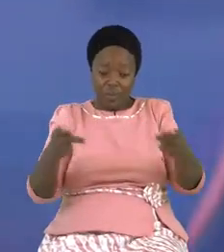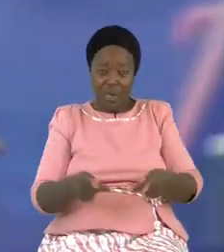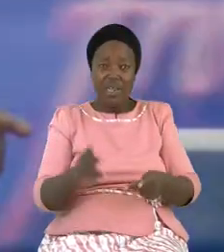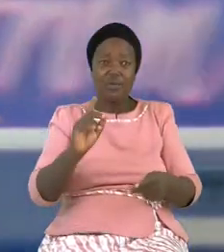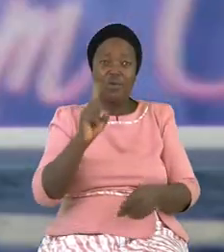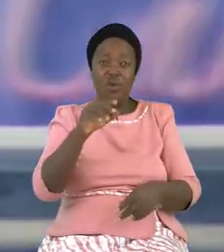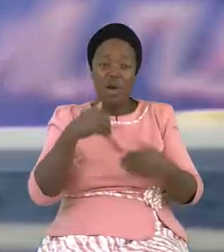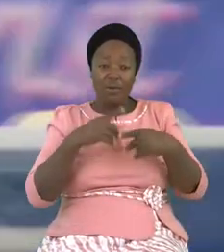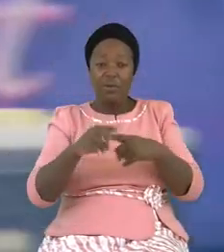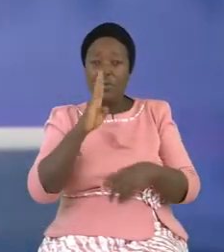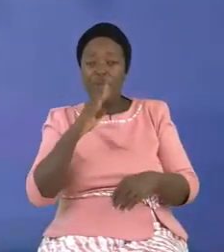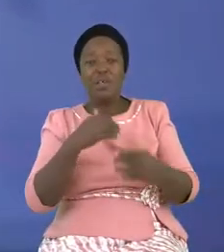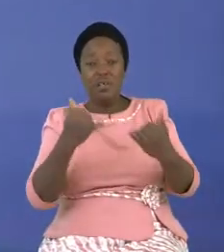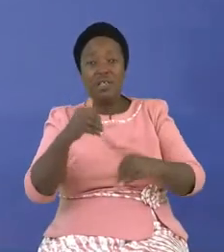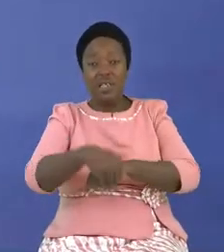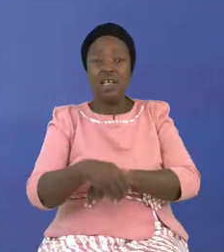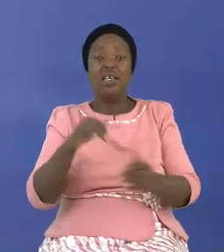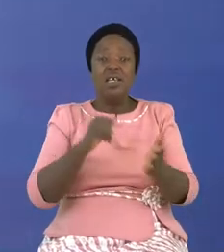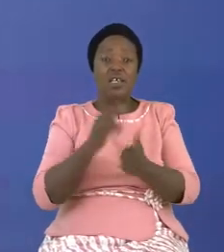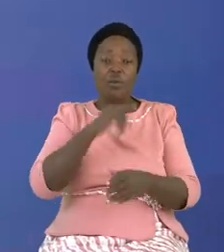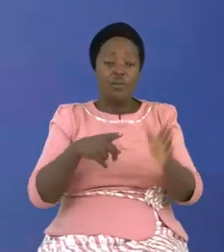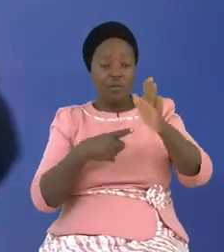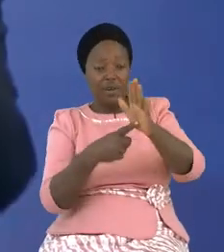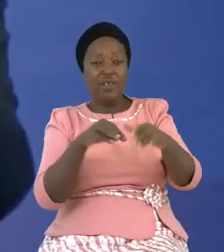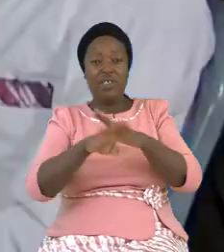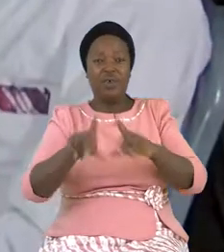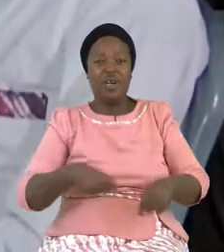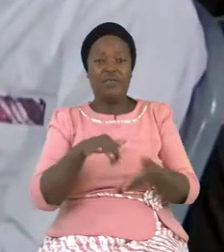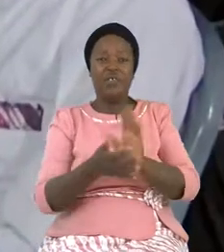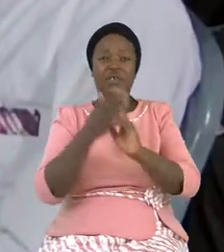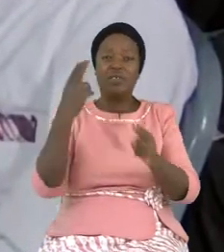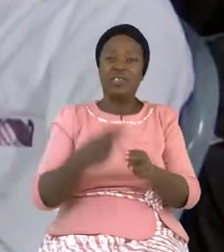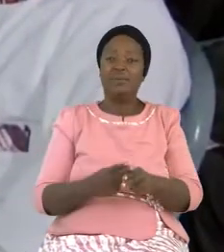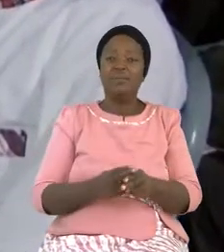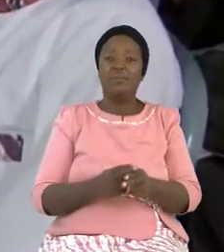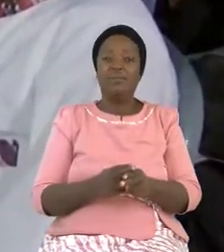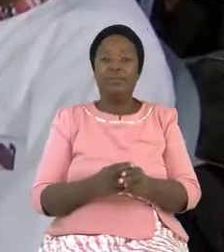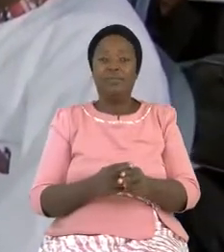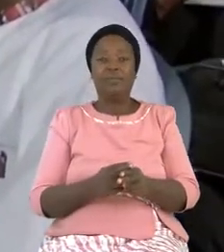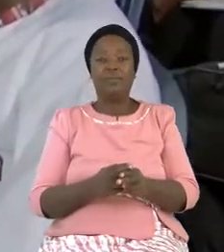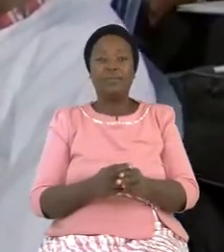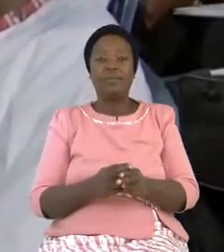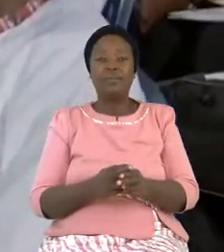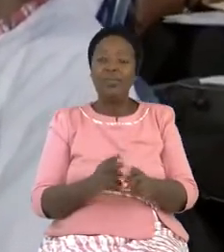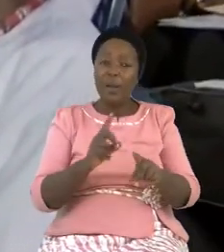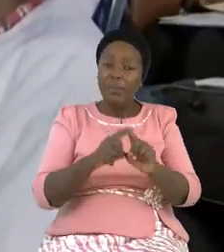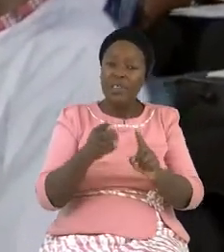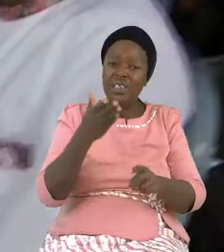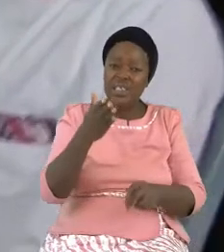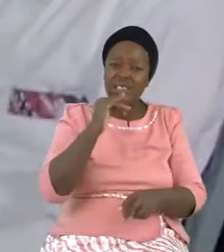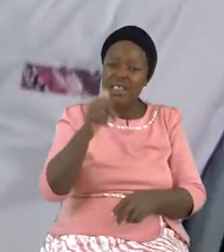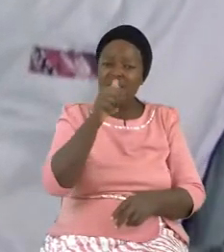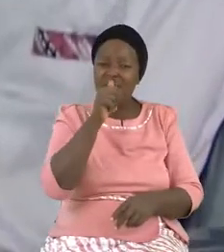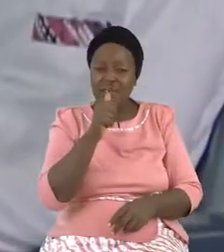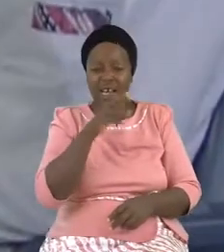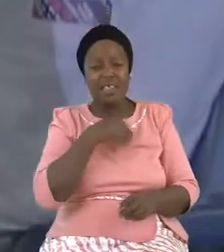be tonight, it will be manifested in your life in Jesus' name. But there is a secret, and that's what I'm going to